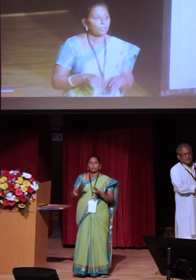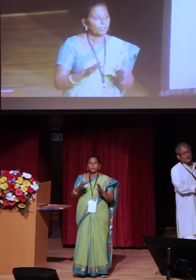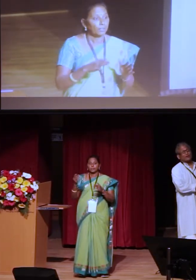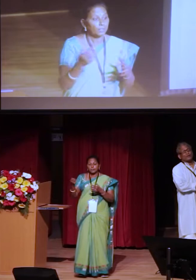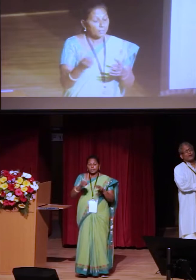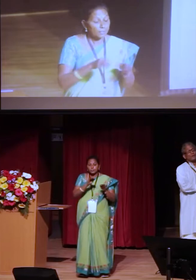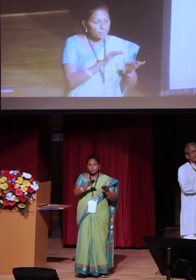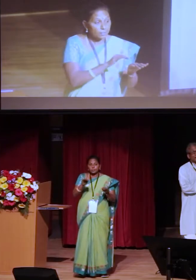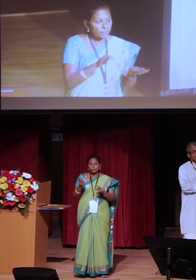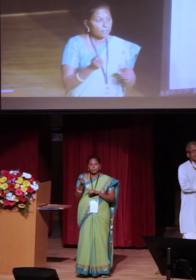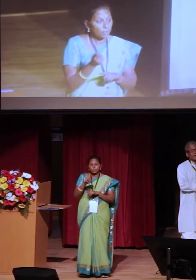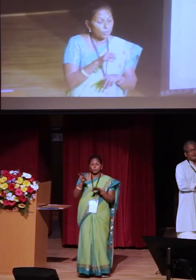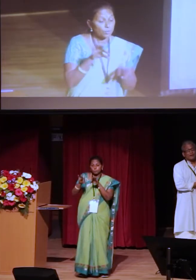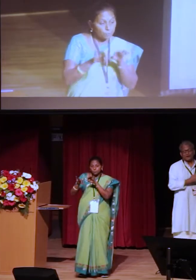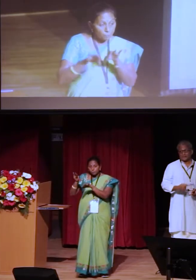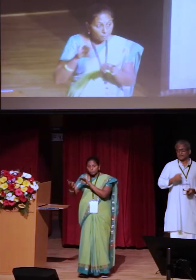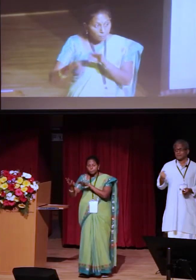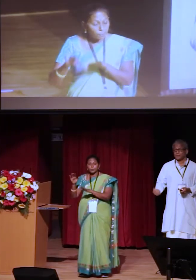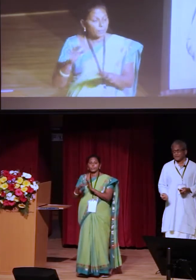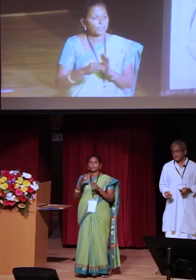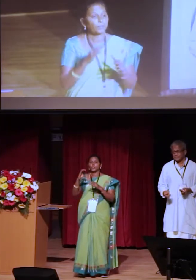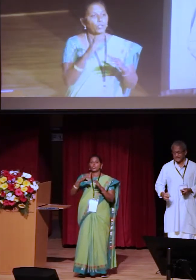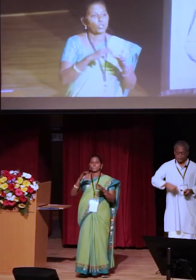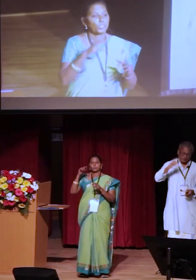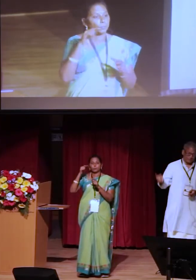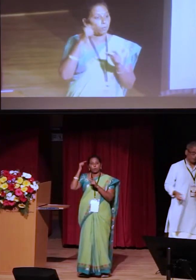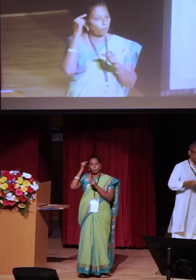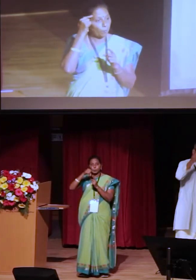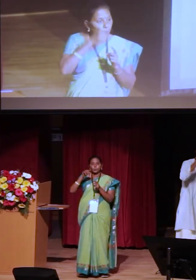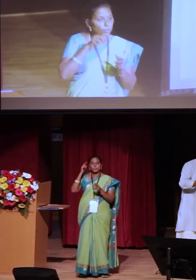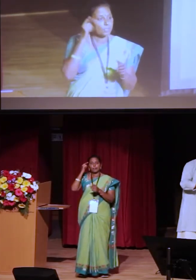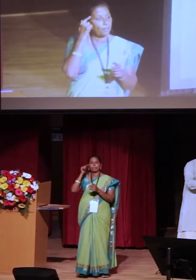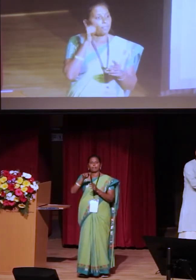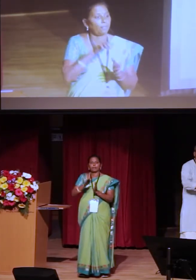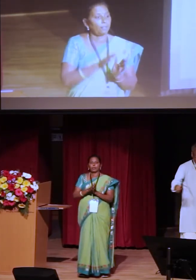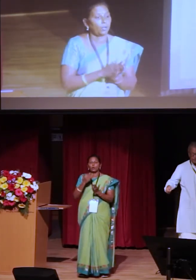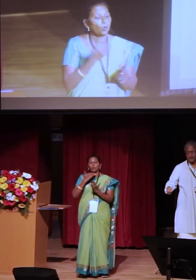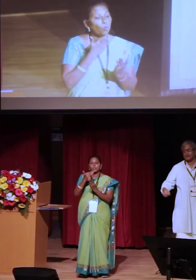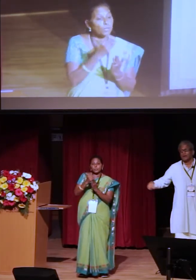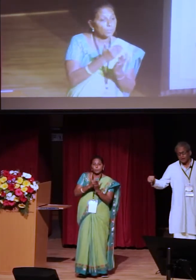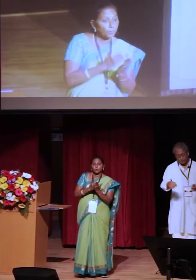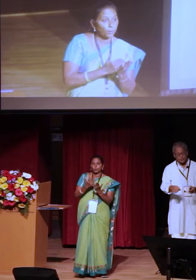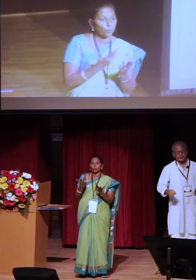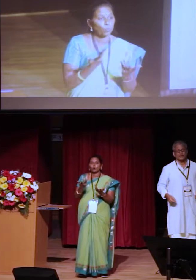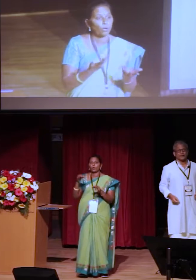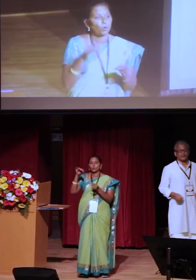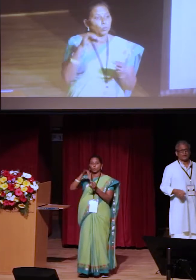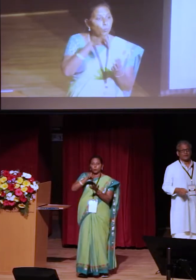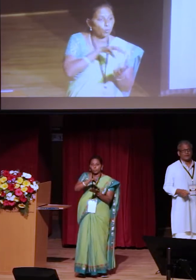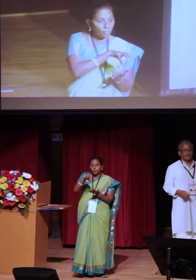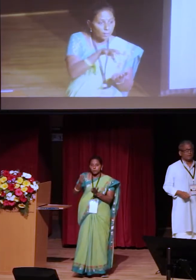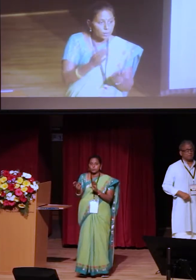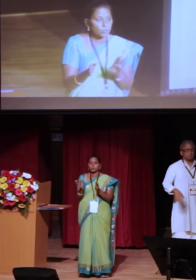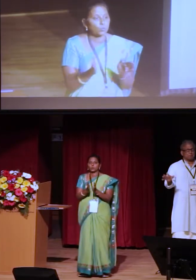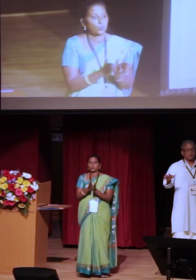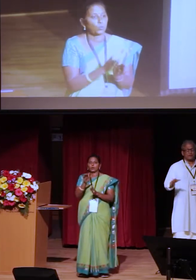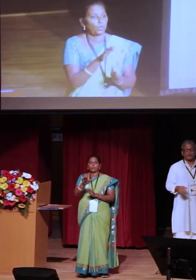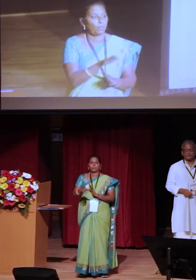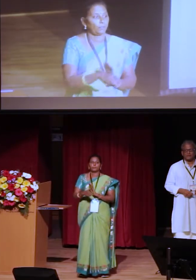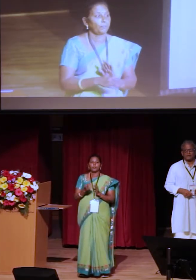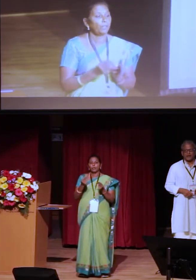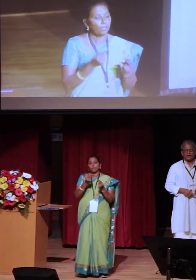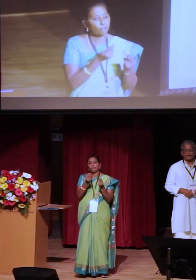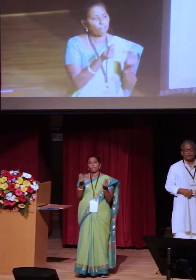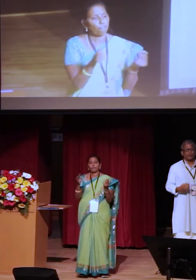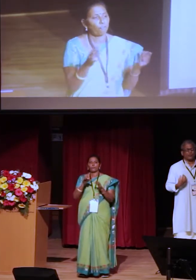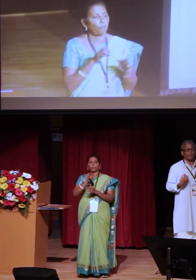that these children also have picked up concepts of computational thinking. What's a loop? What's a program? How to debug? How to put things together in 3